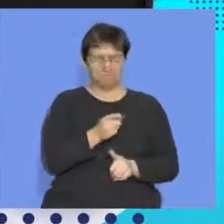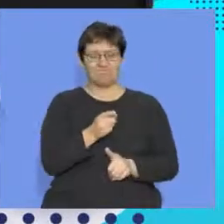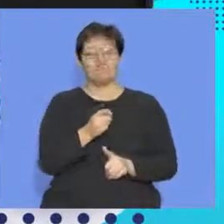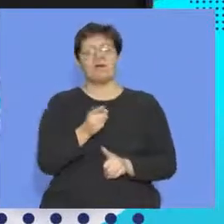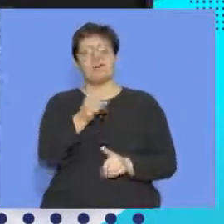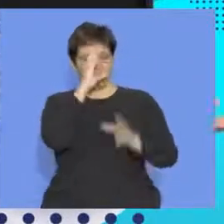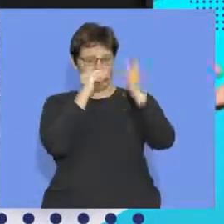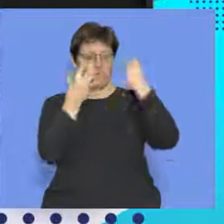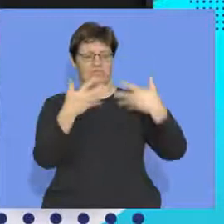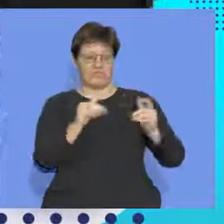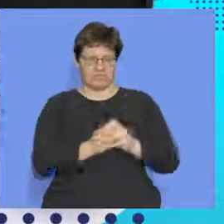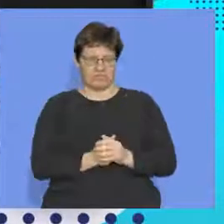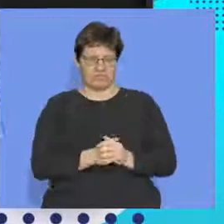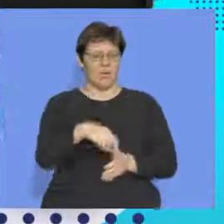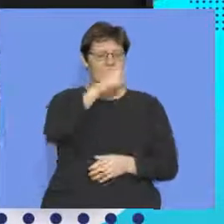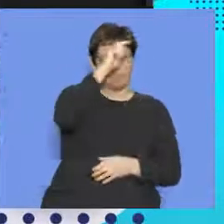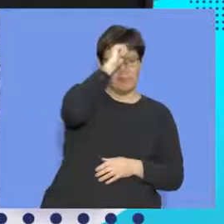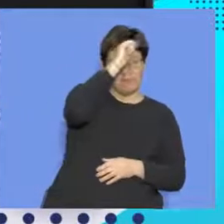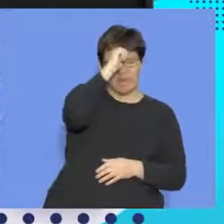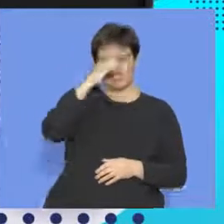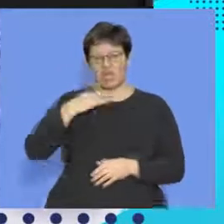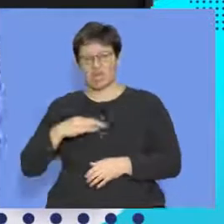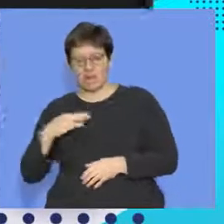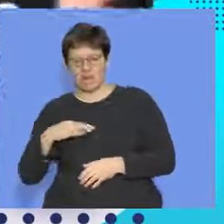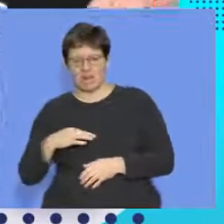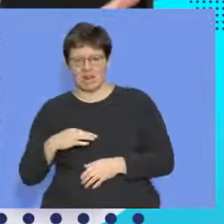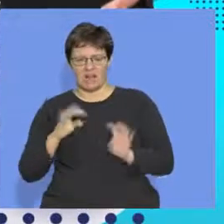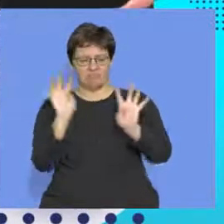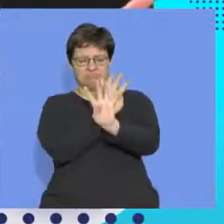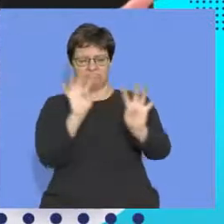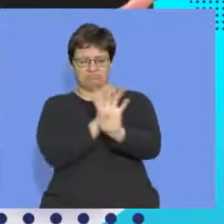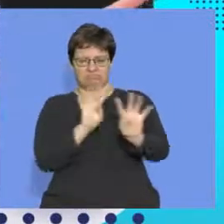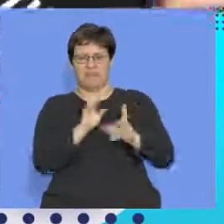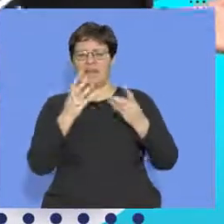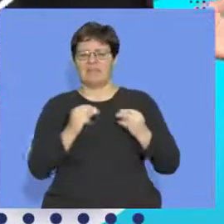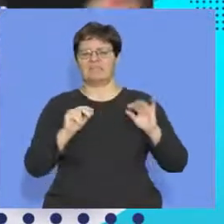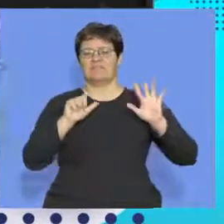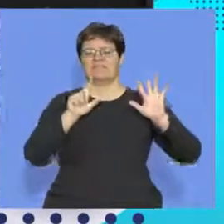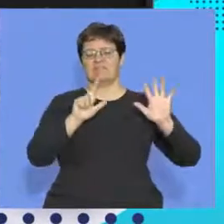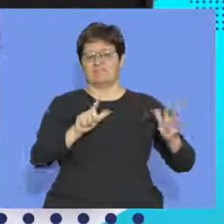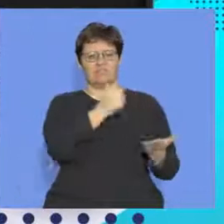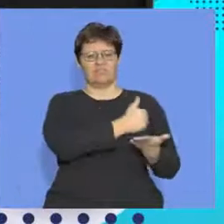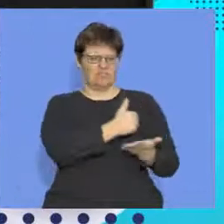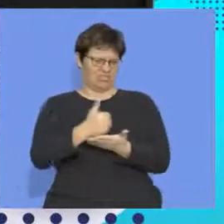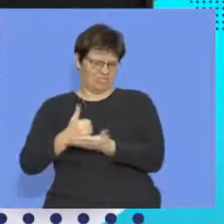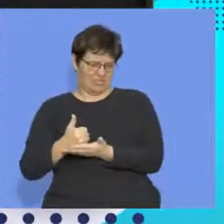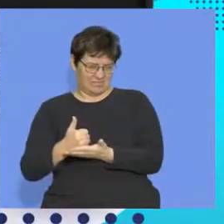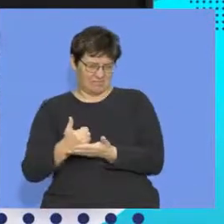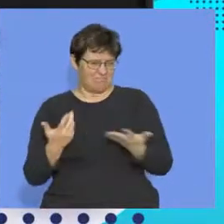arrange boys and girls in a cinema if there's 7 chairs in a row? Something of that